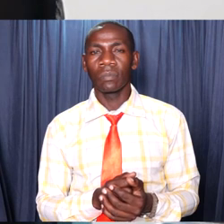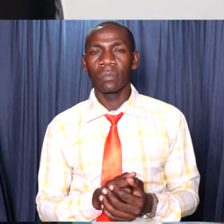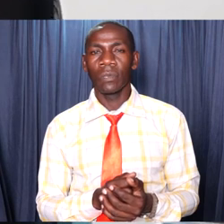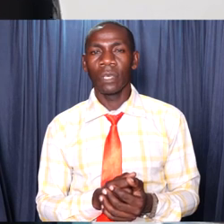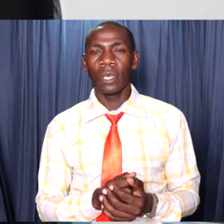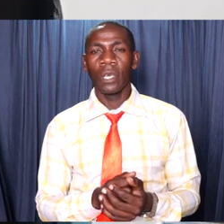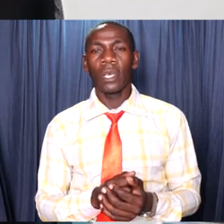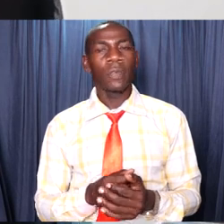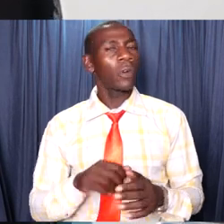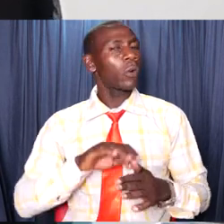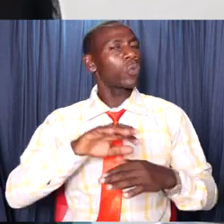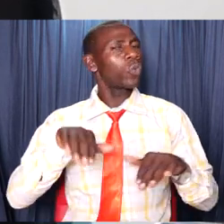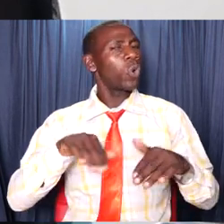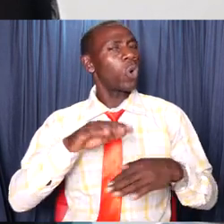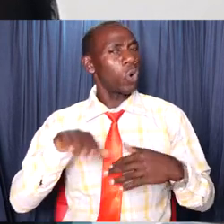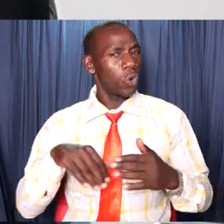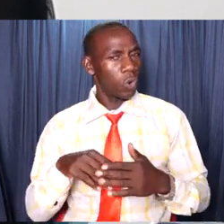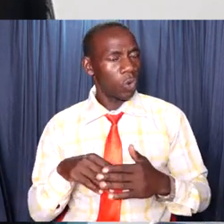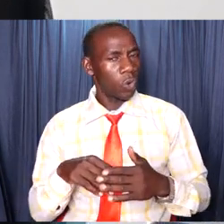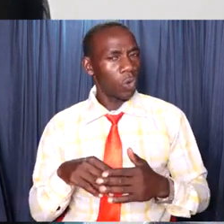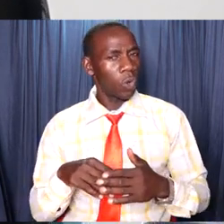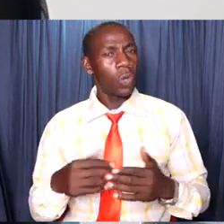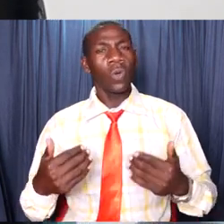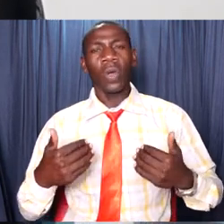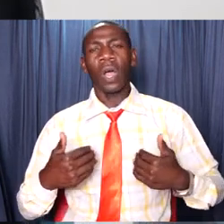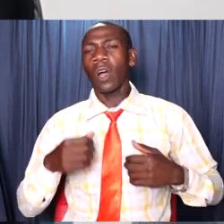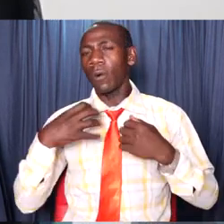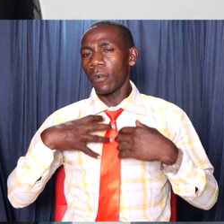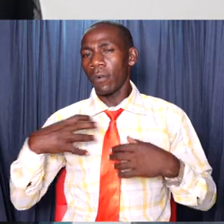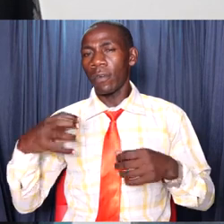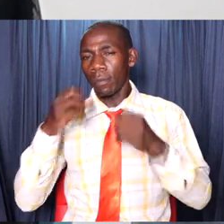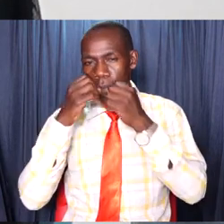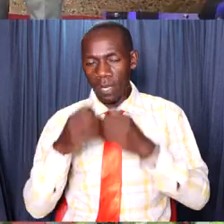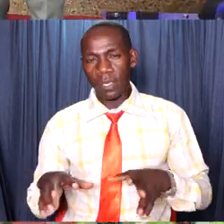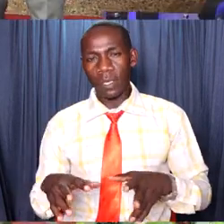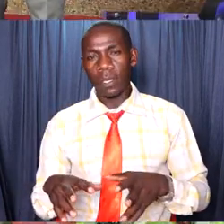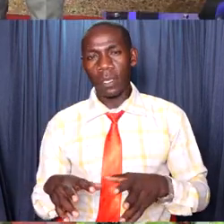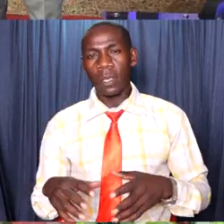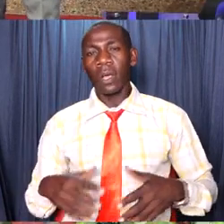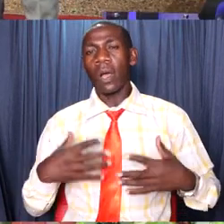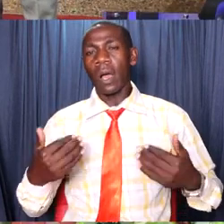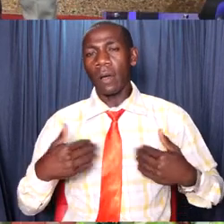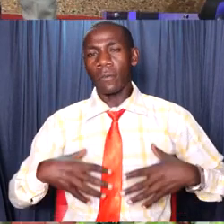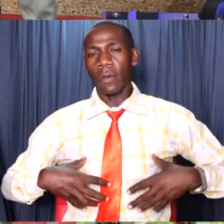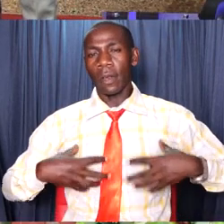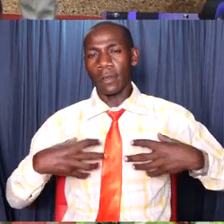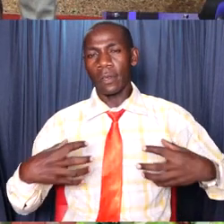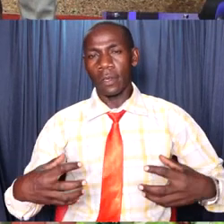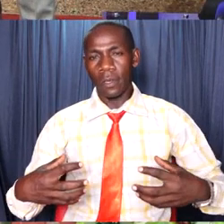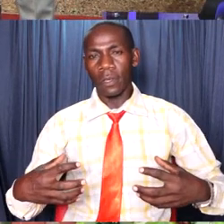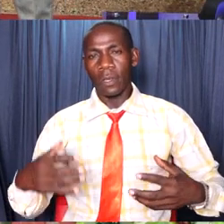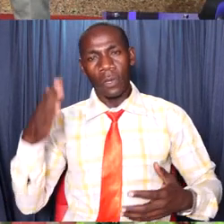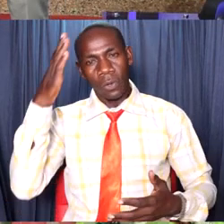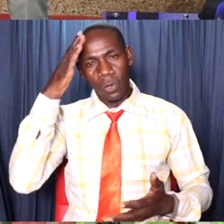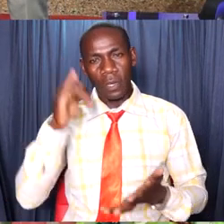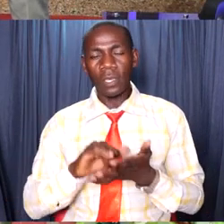Hata ujapo tenda yote. Though you do all. Hata ujapo kuwa na baraka zote. However you have all the blessings. Ujapo kuwa na uzima wote. And have all the wellness. Jue